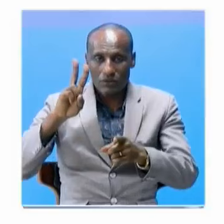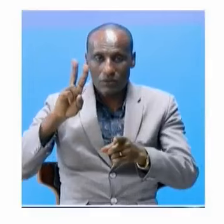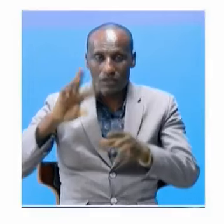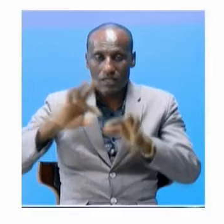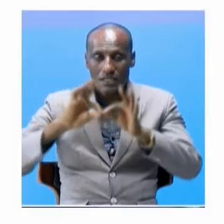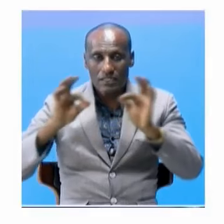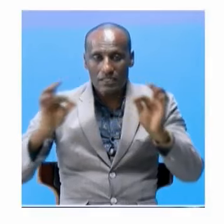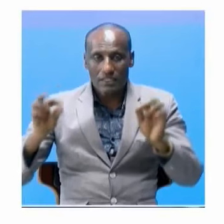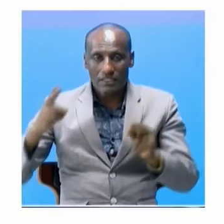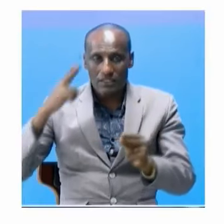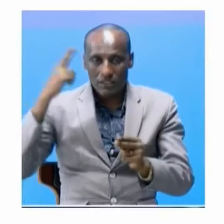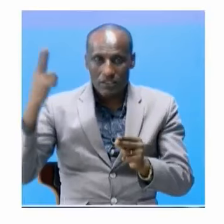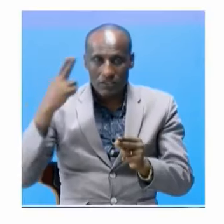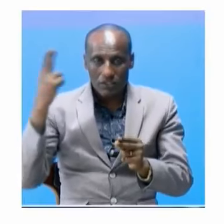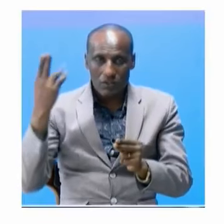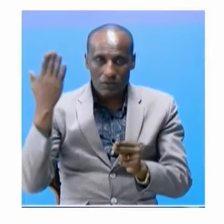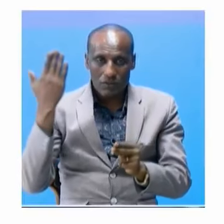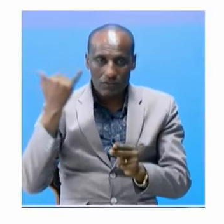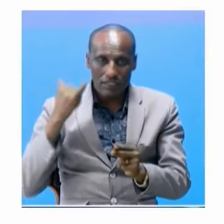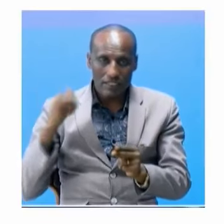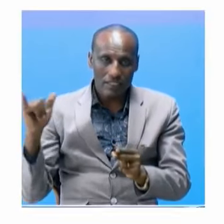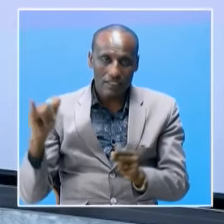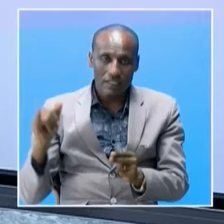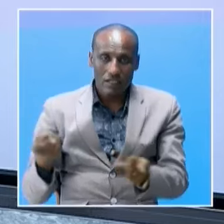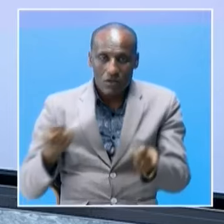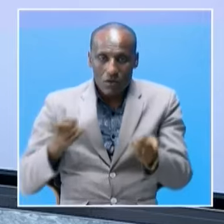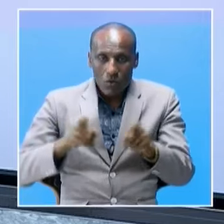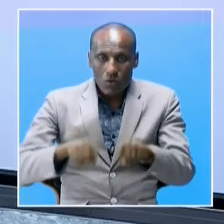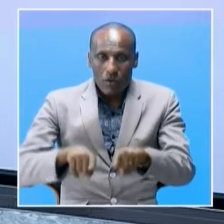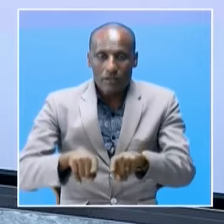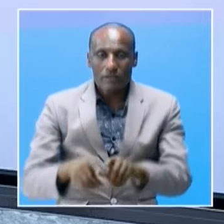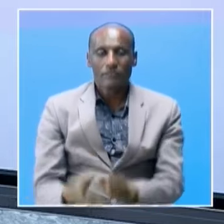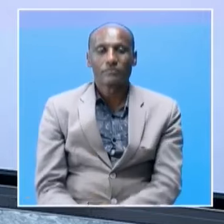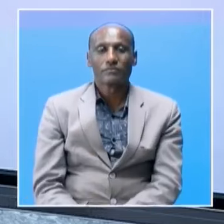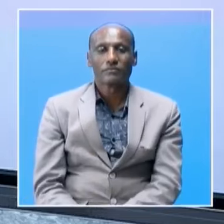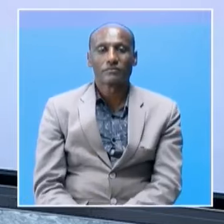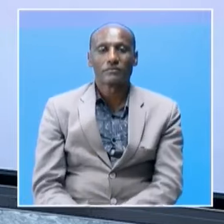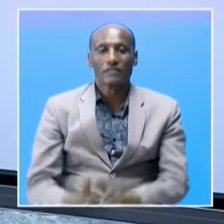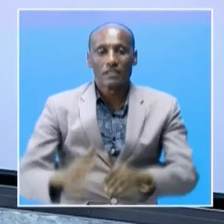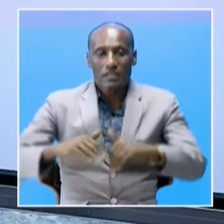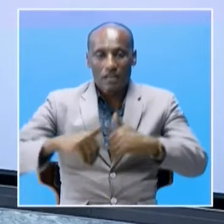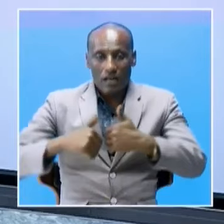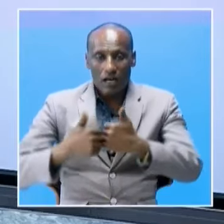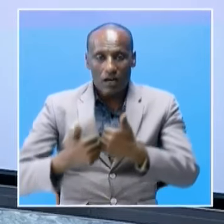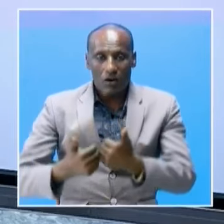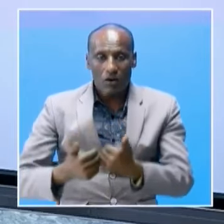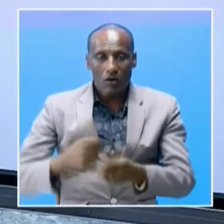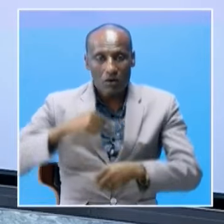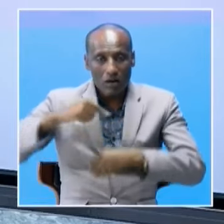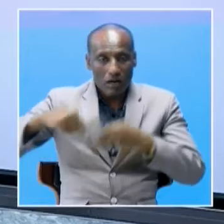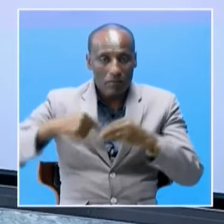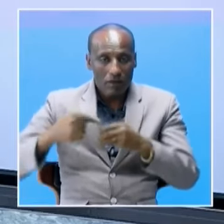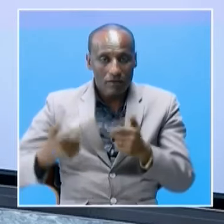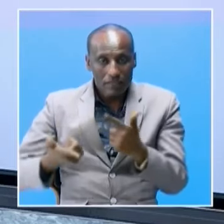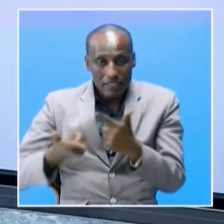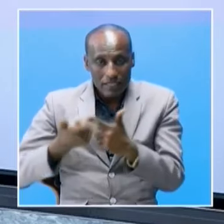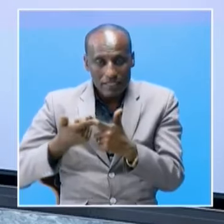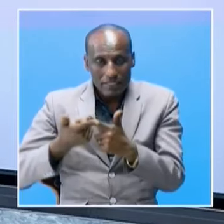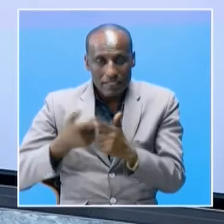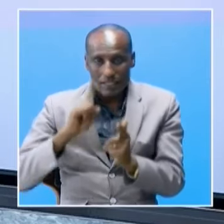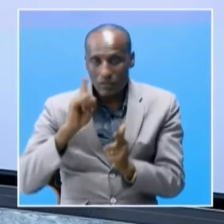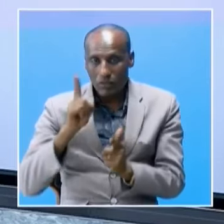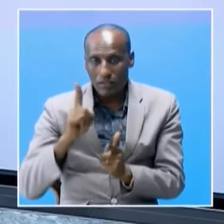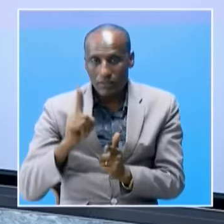using the conjunction when. How about the second one, while? Let's see.